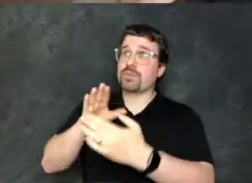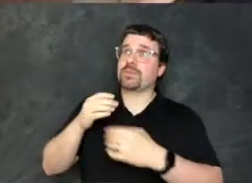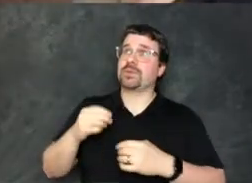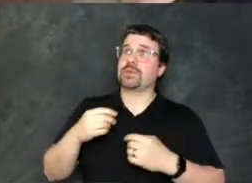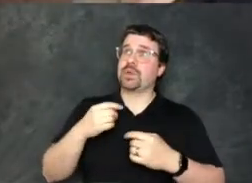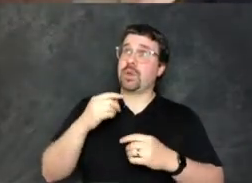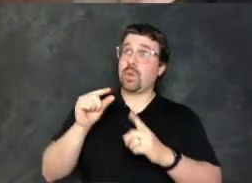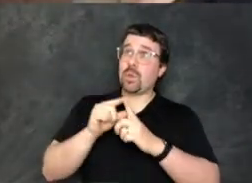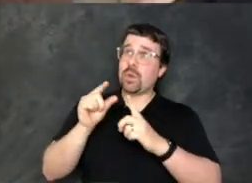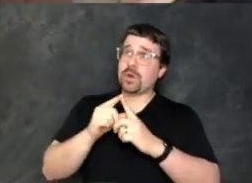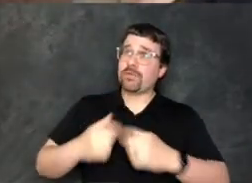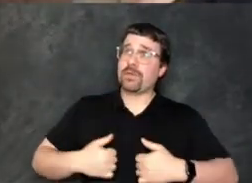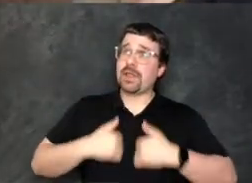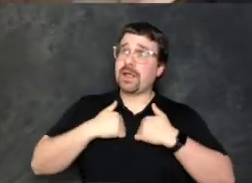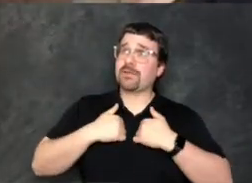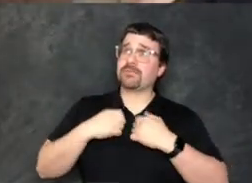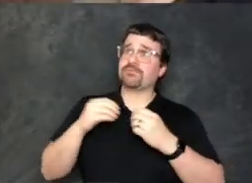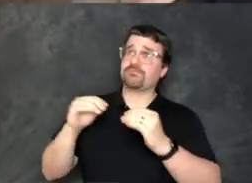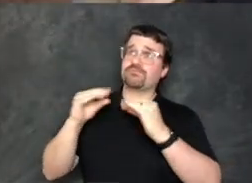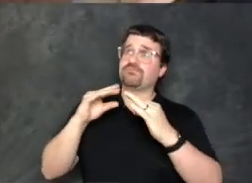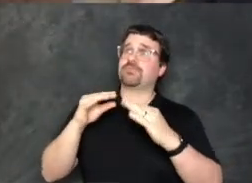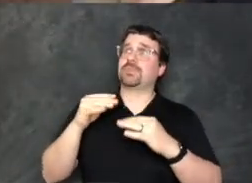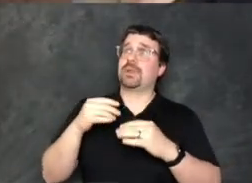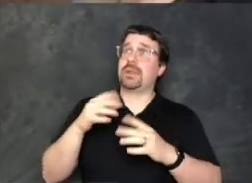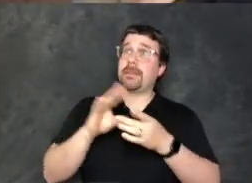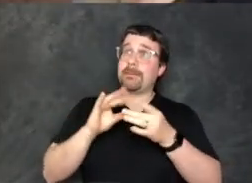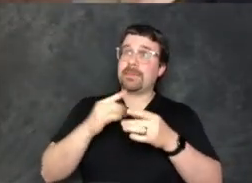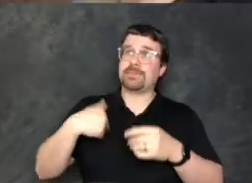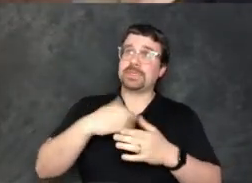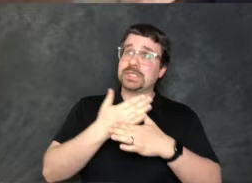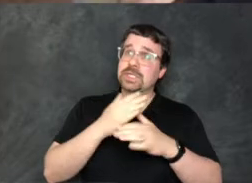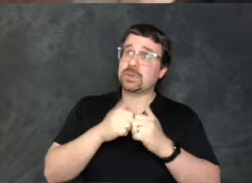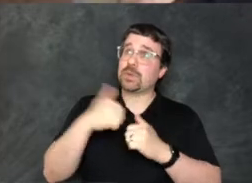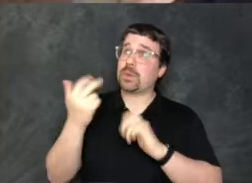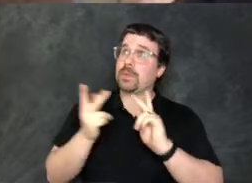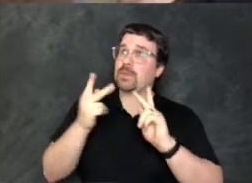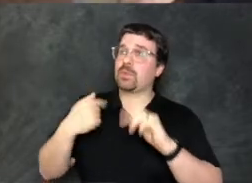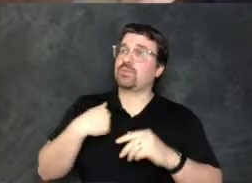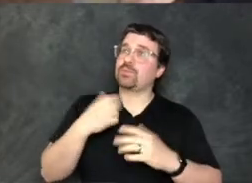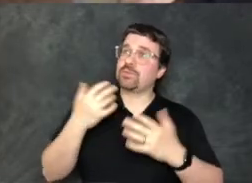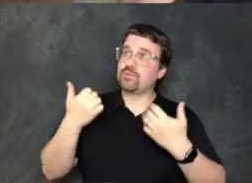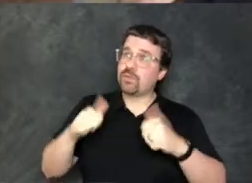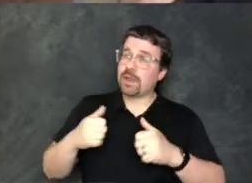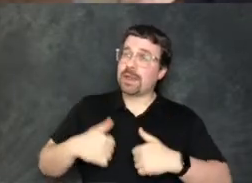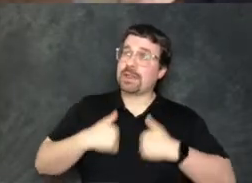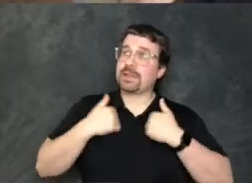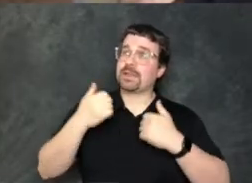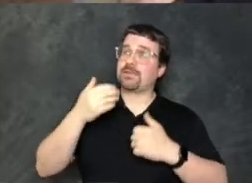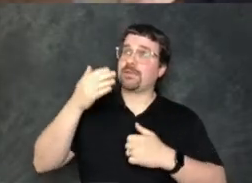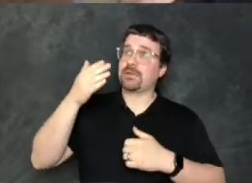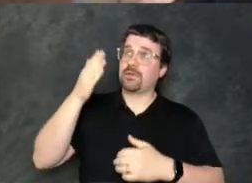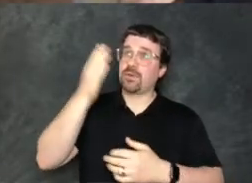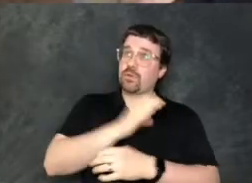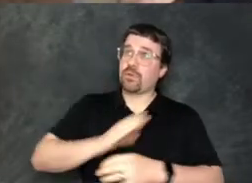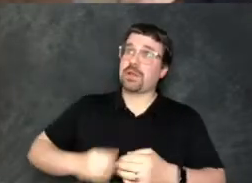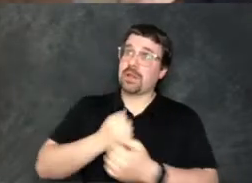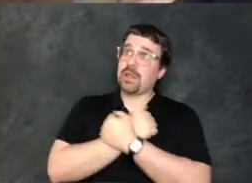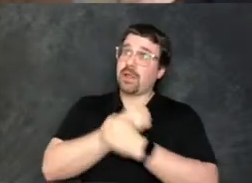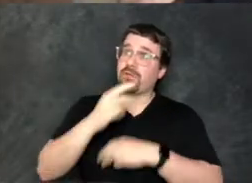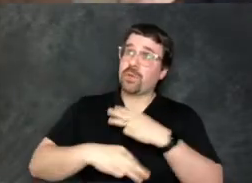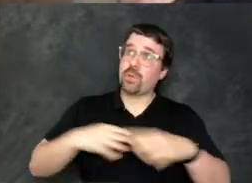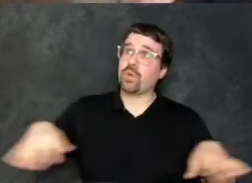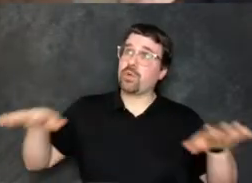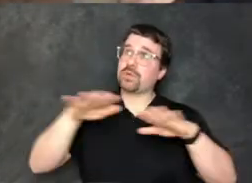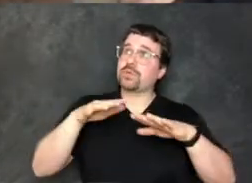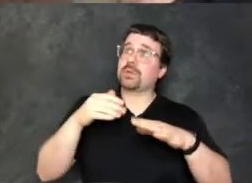us with your presence. Spark us with a word of life, a message that we may share with others as we seek to live Christ's love